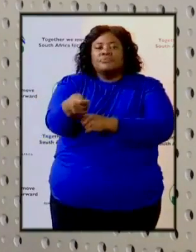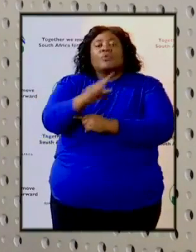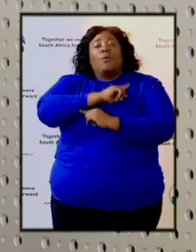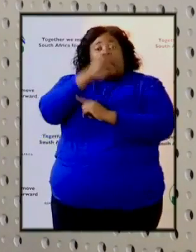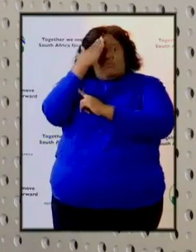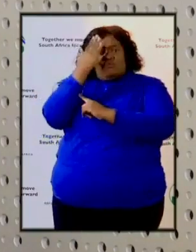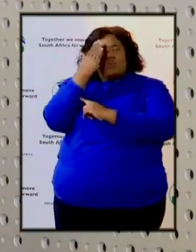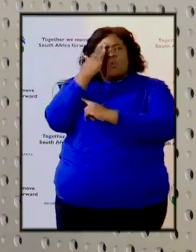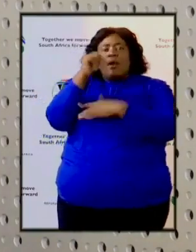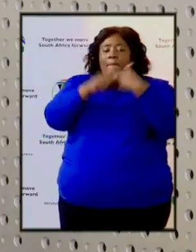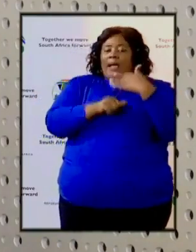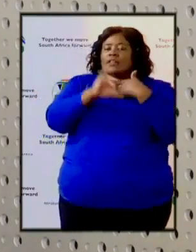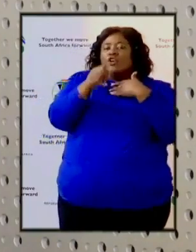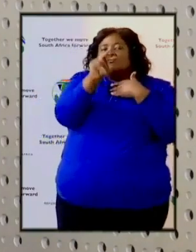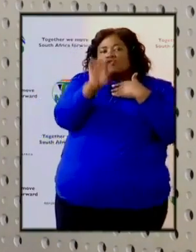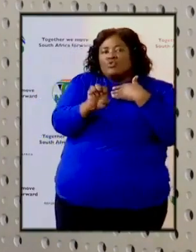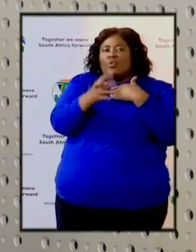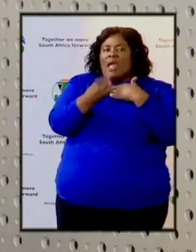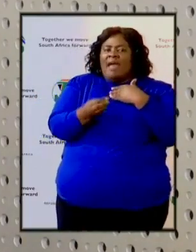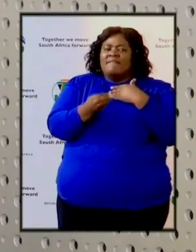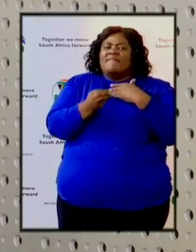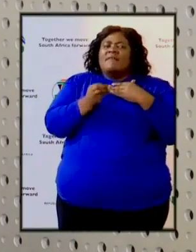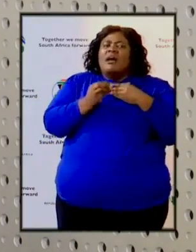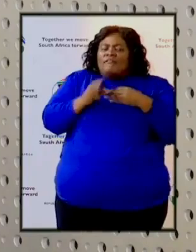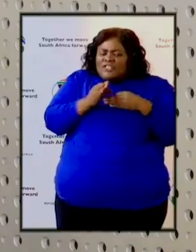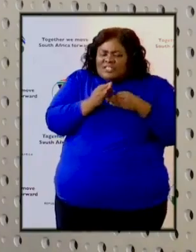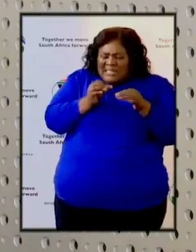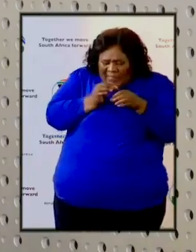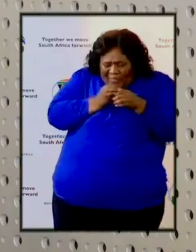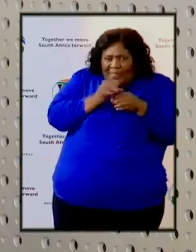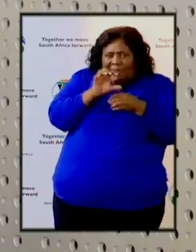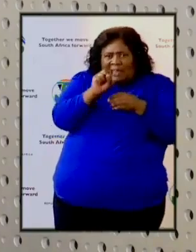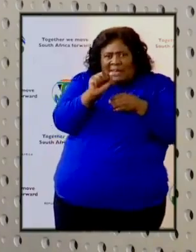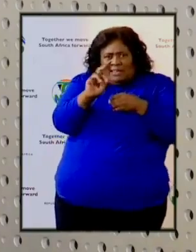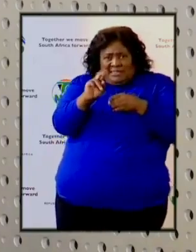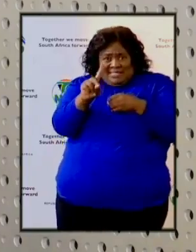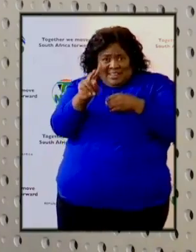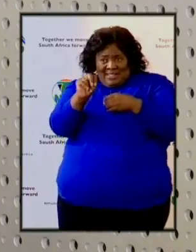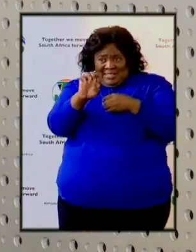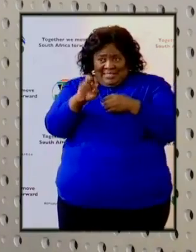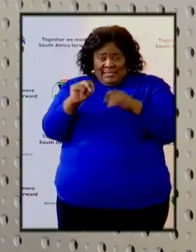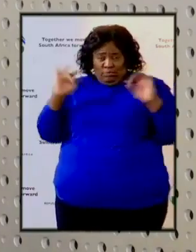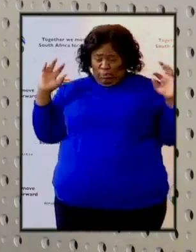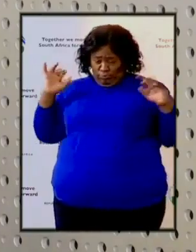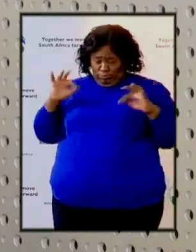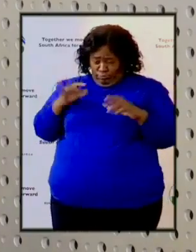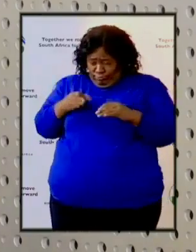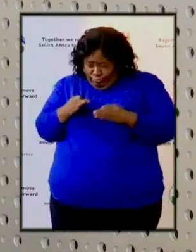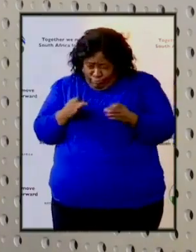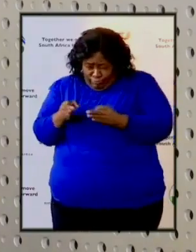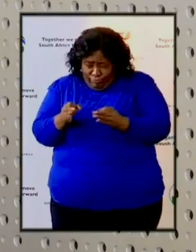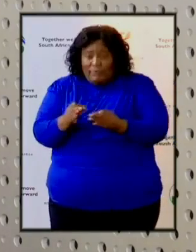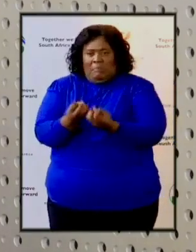June, we've got a sardines run in some parts of our country, but Minister Chrissy will ensure